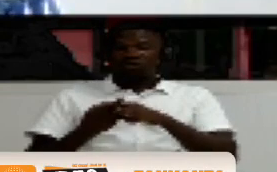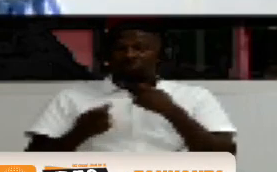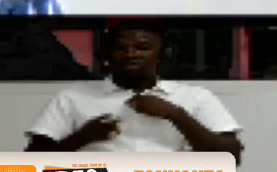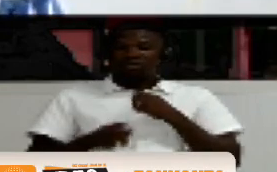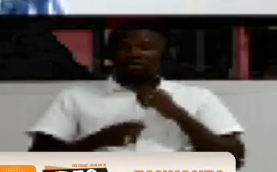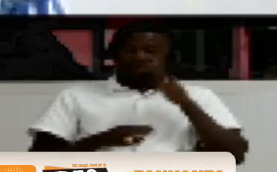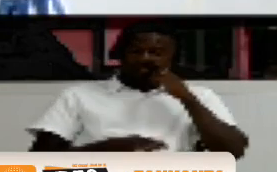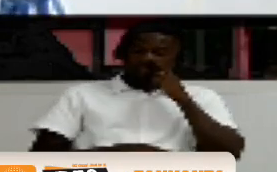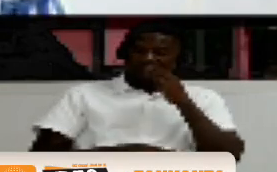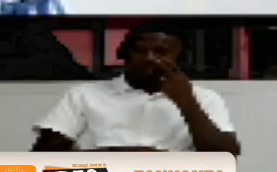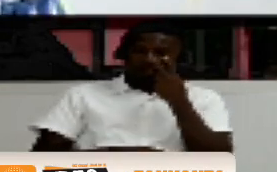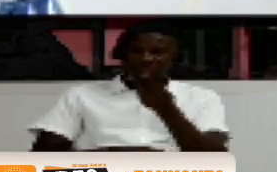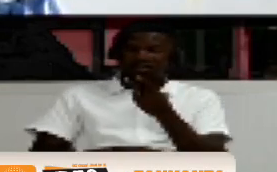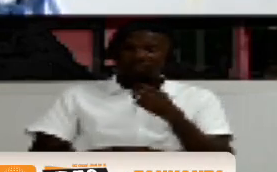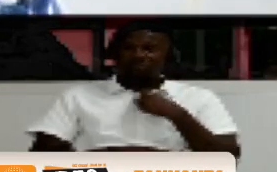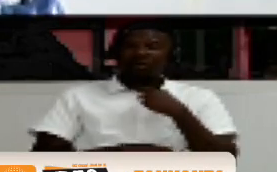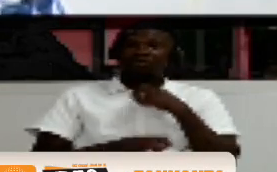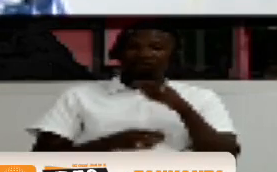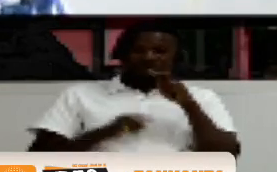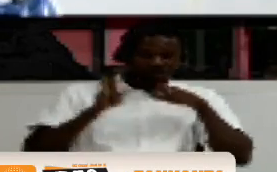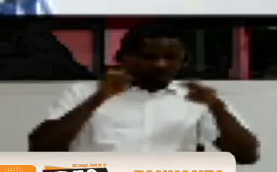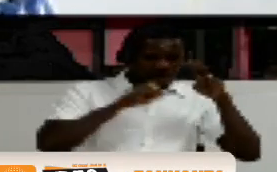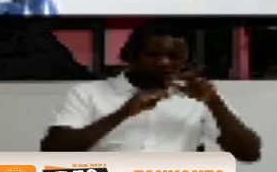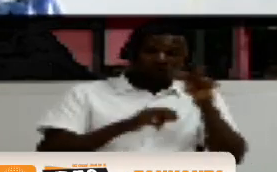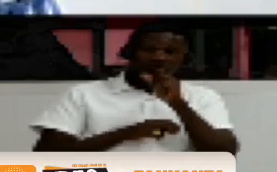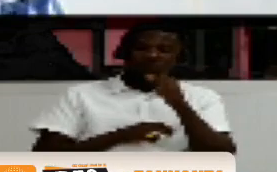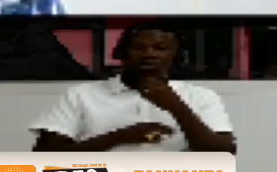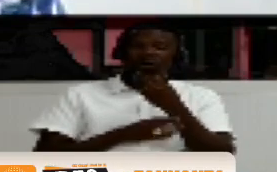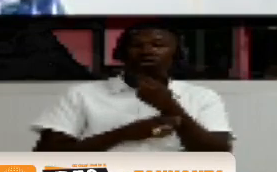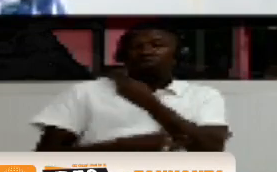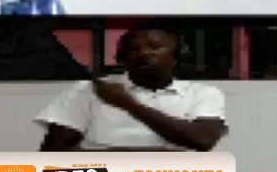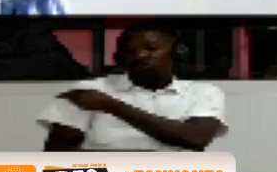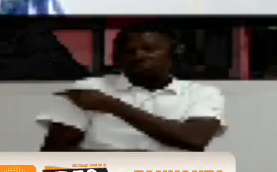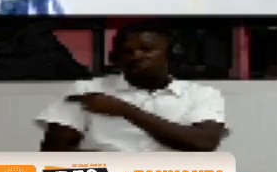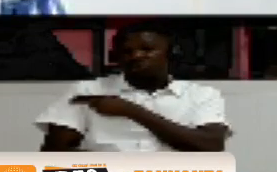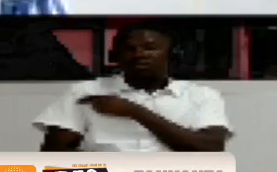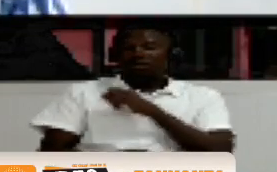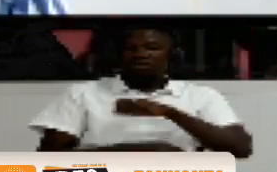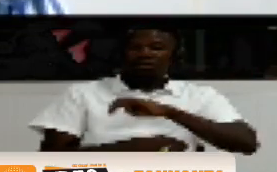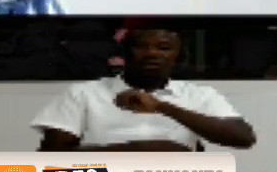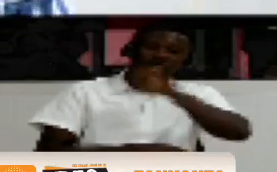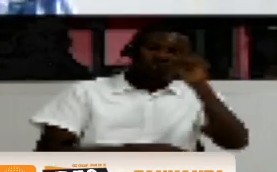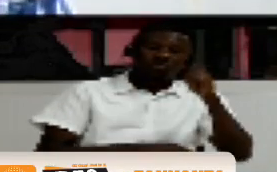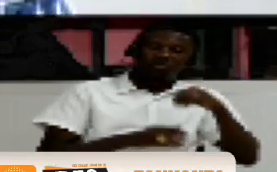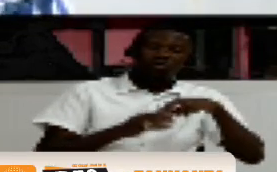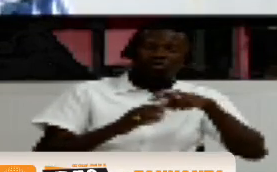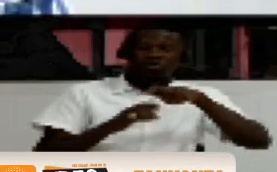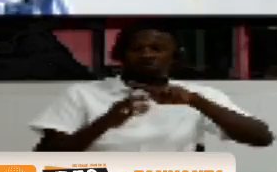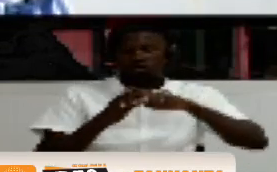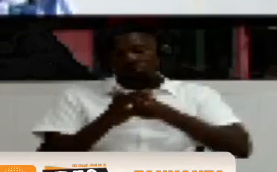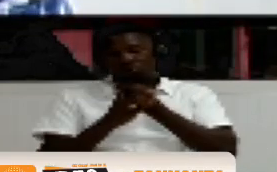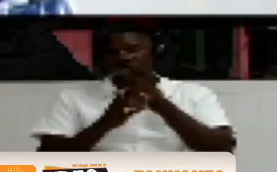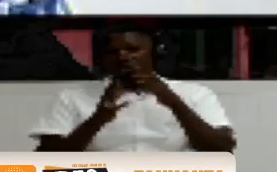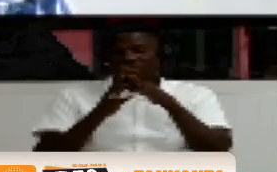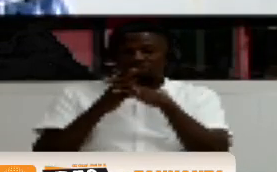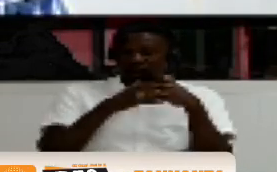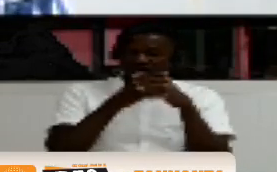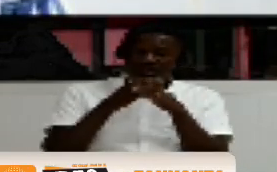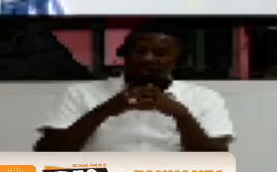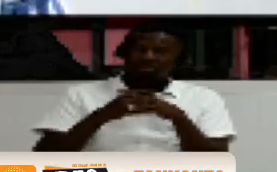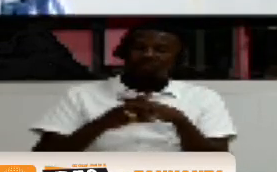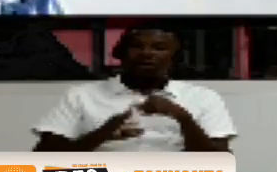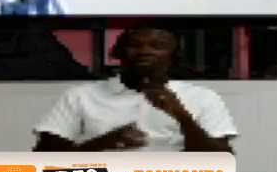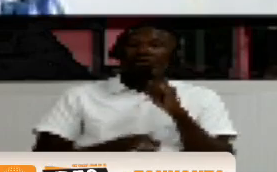can find any other hospital somewhere in Europe or America so we can be evacuated from there. But it was not